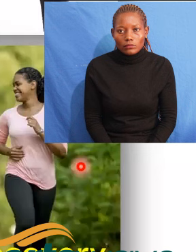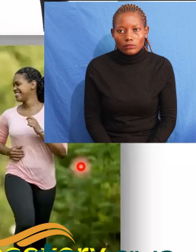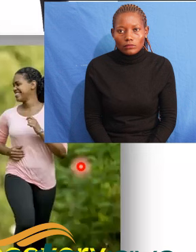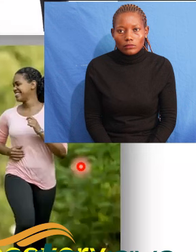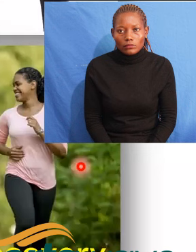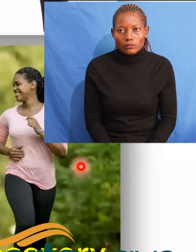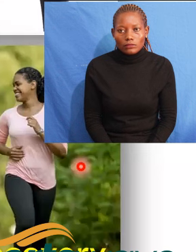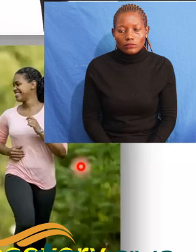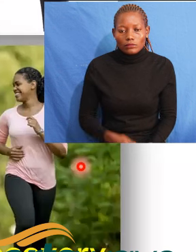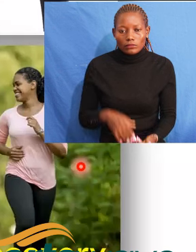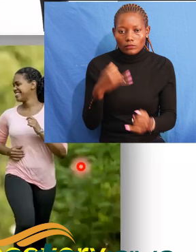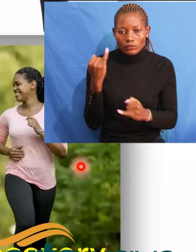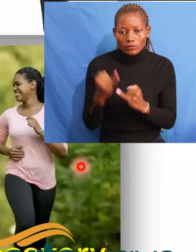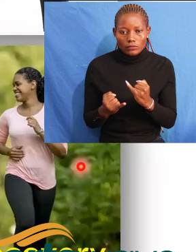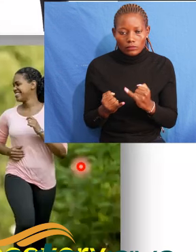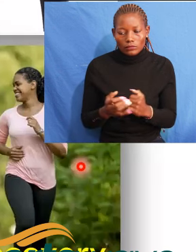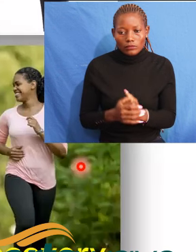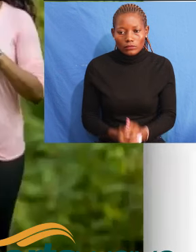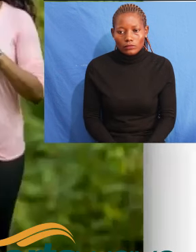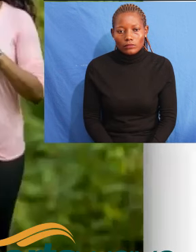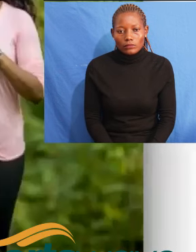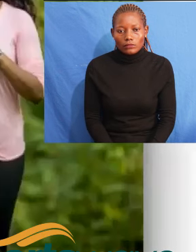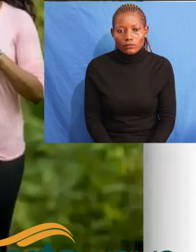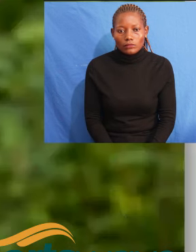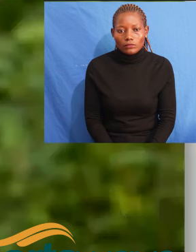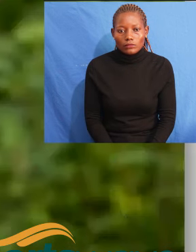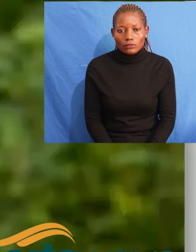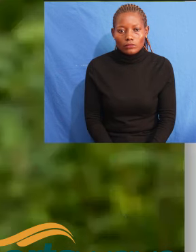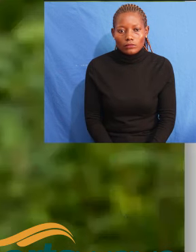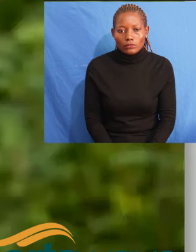Okay, the last one is active recovery.